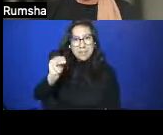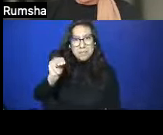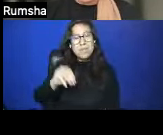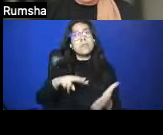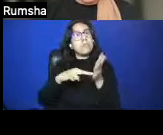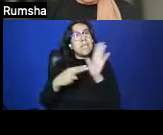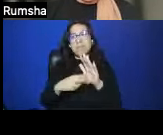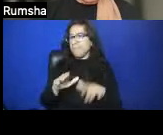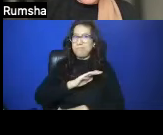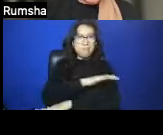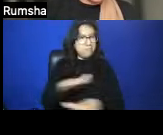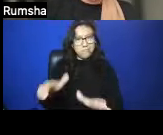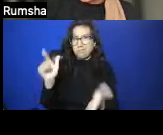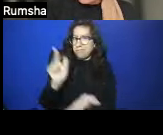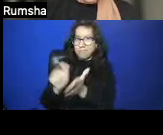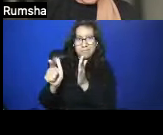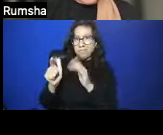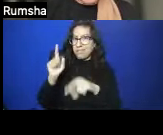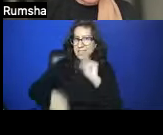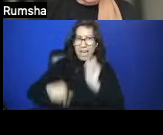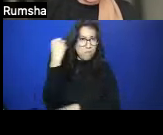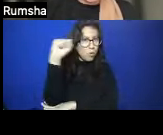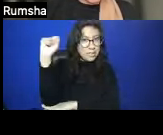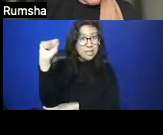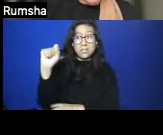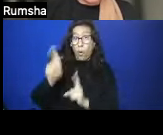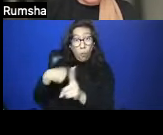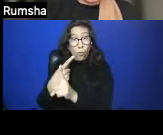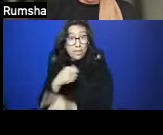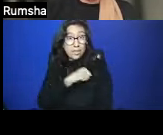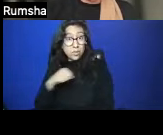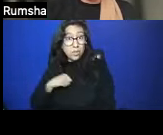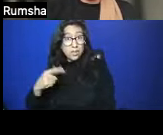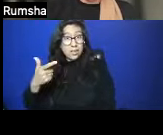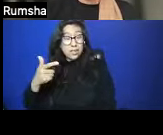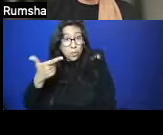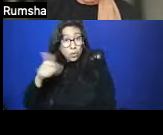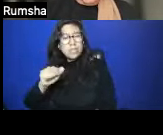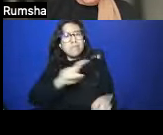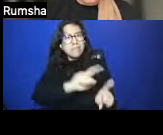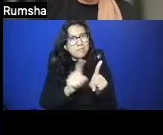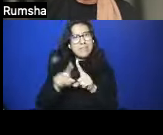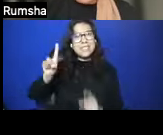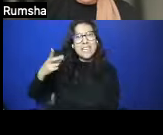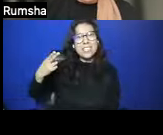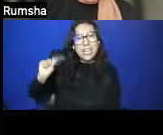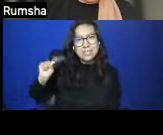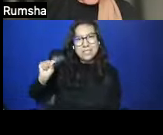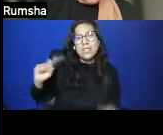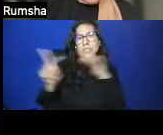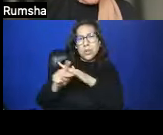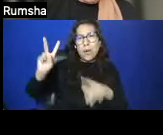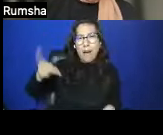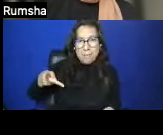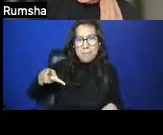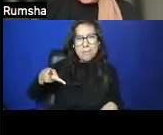protest anywhere, not just in relation to Cop City, but we're also seeing this when the Department of Homeland Security showed up at